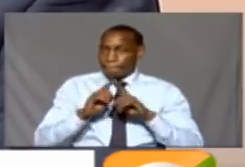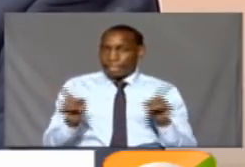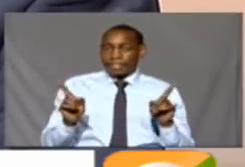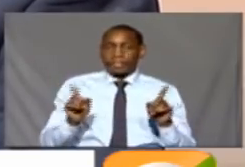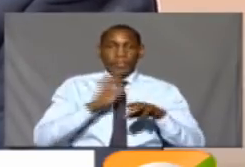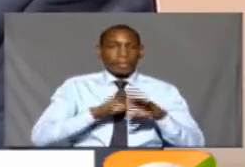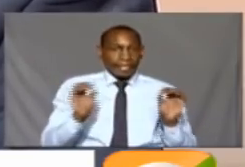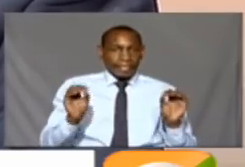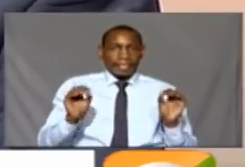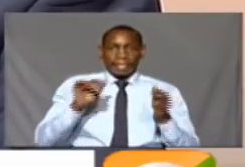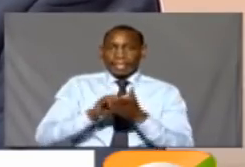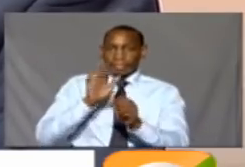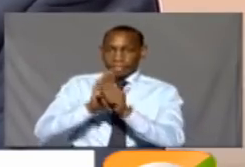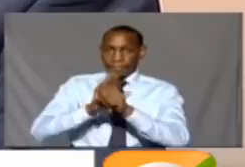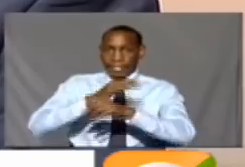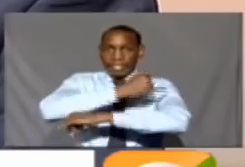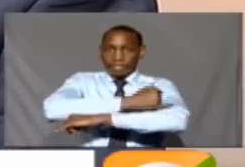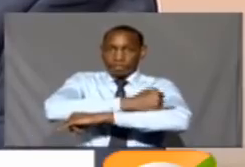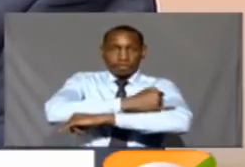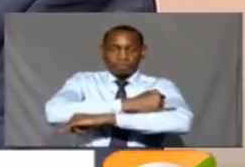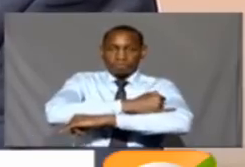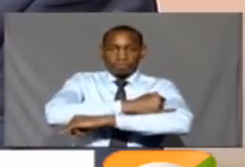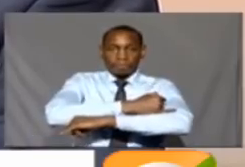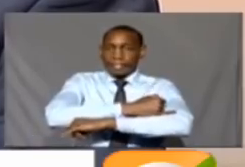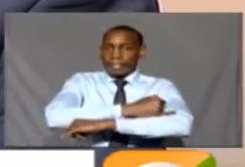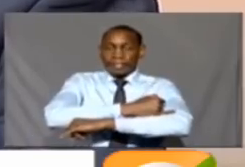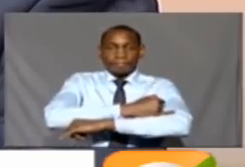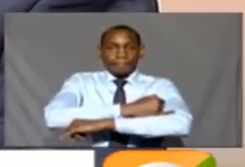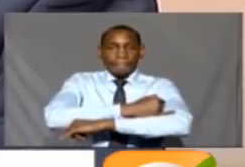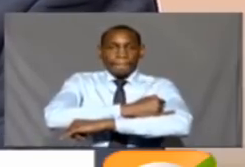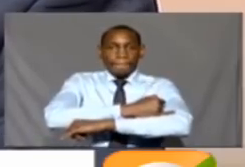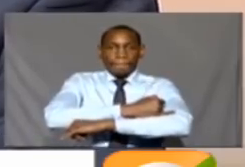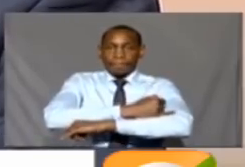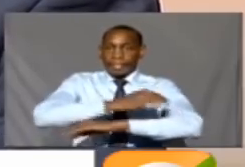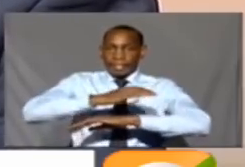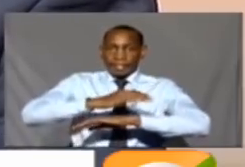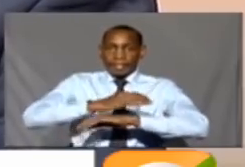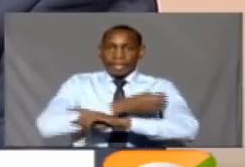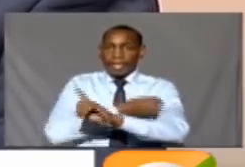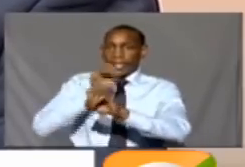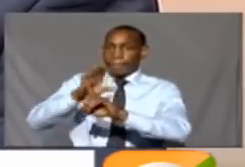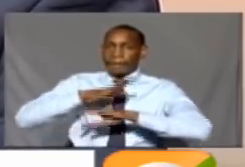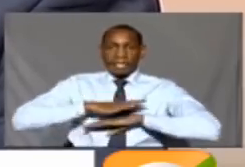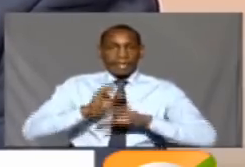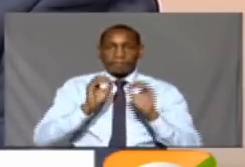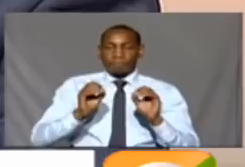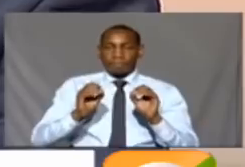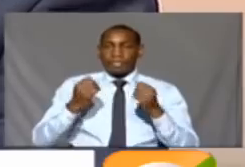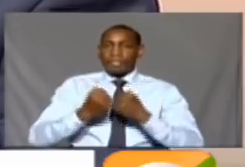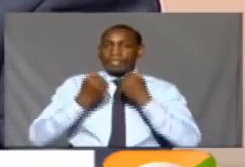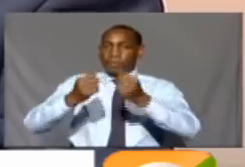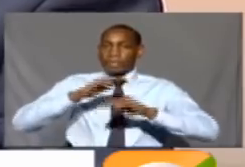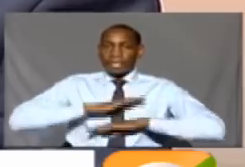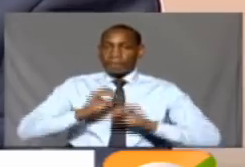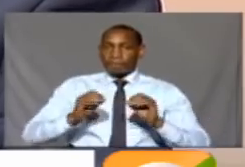Unfortunately, many of these institutions are not sufficiently empowered and are not strong enough to deal